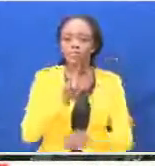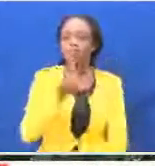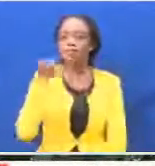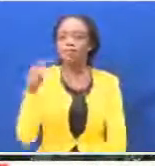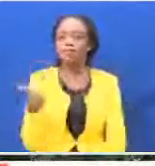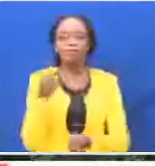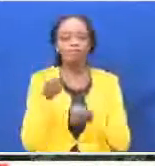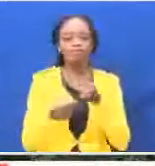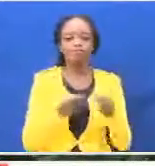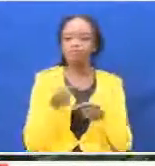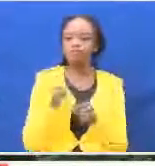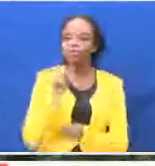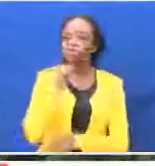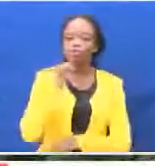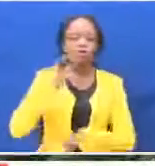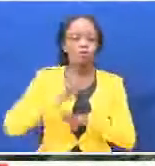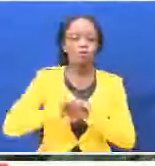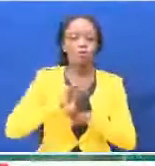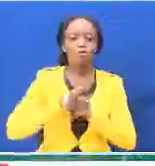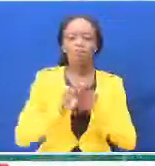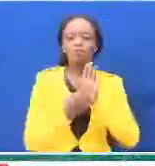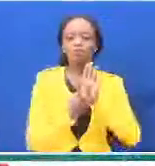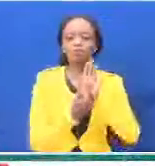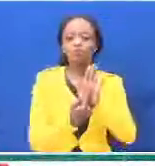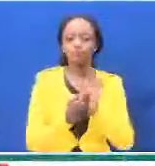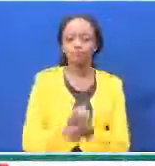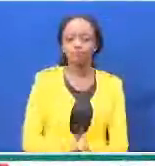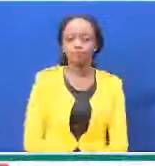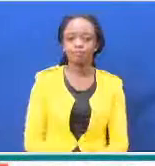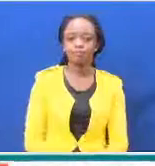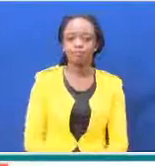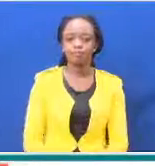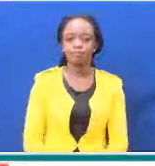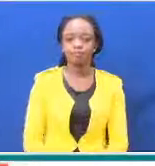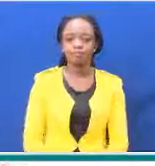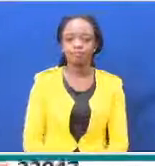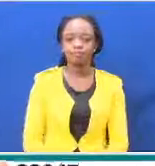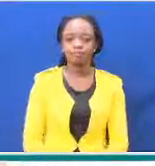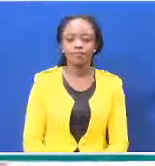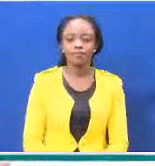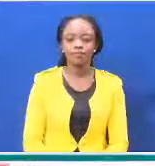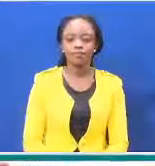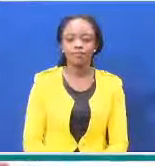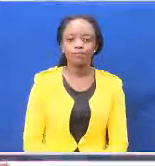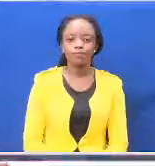Wetangula. Hiyo sio picha nzuri. Wanji Sostin, TV 47, Bungoma.